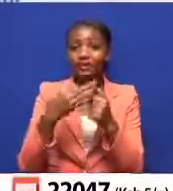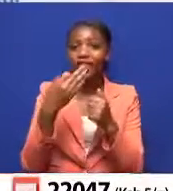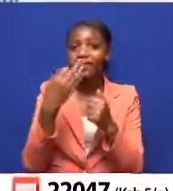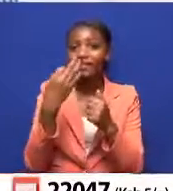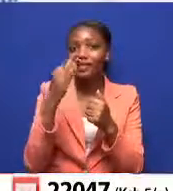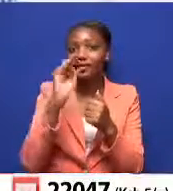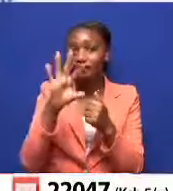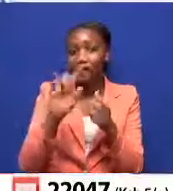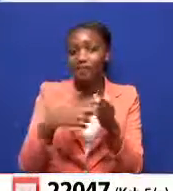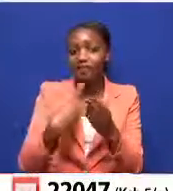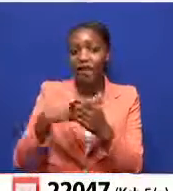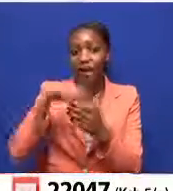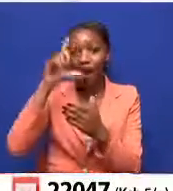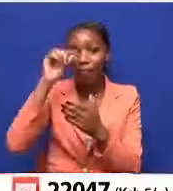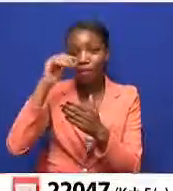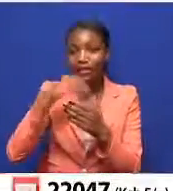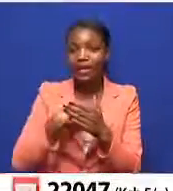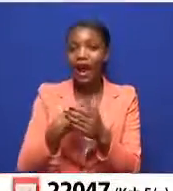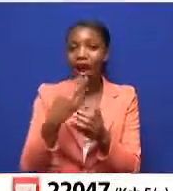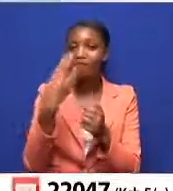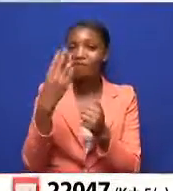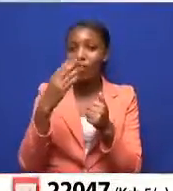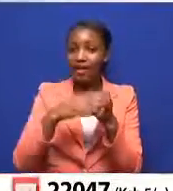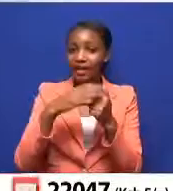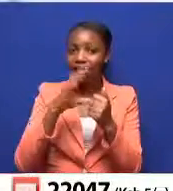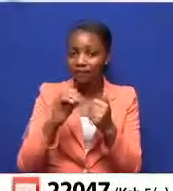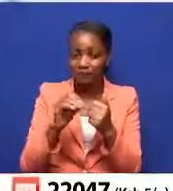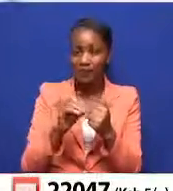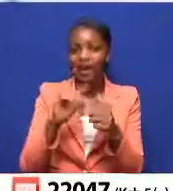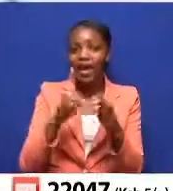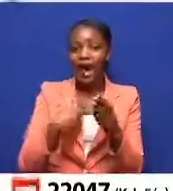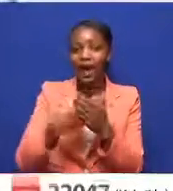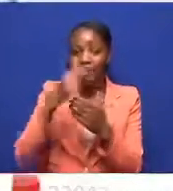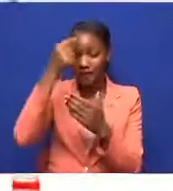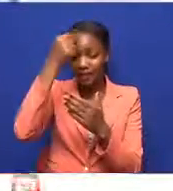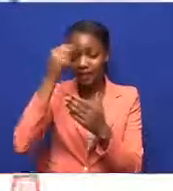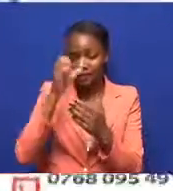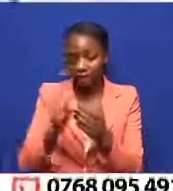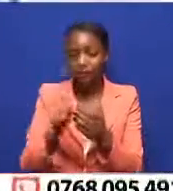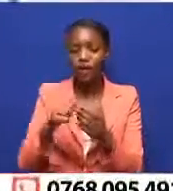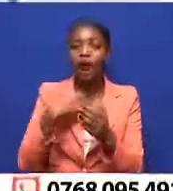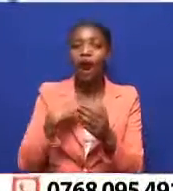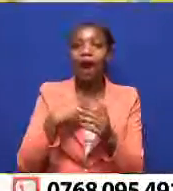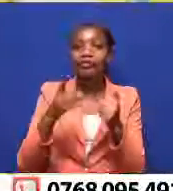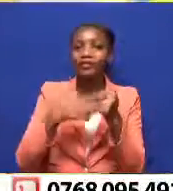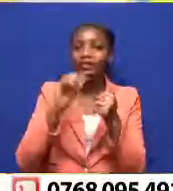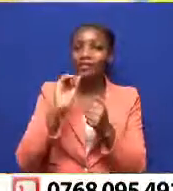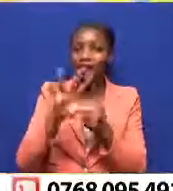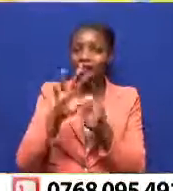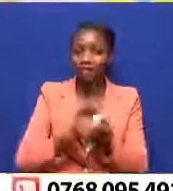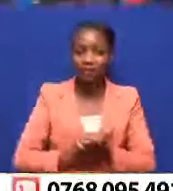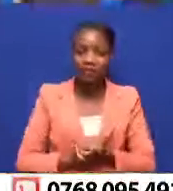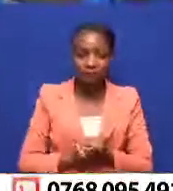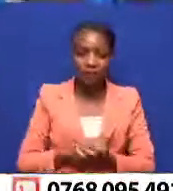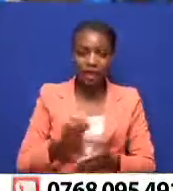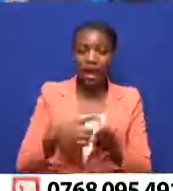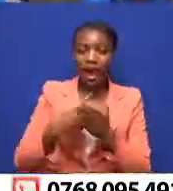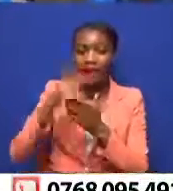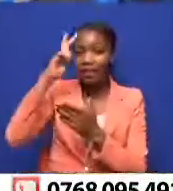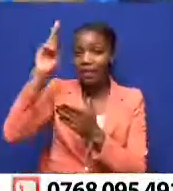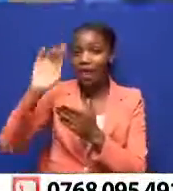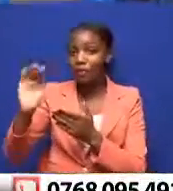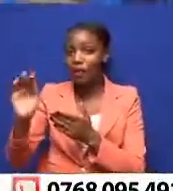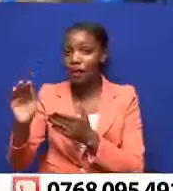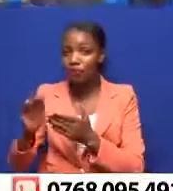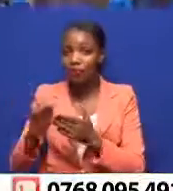835, Mombasa at 490, and Kajiado at 65. Licha ya kaunti ya Kiambu kupambana